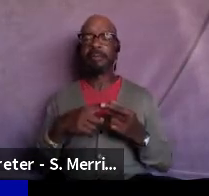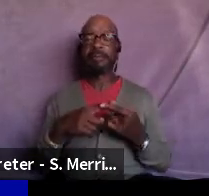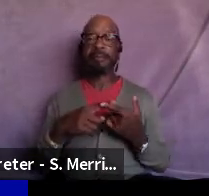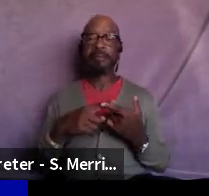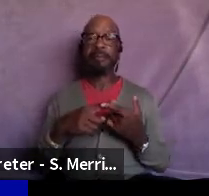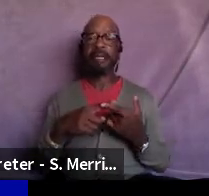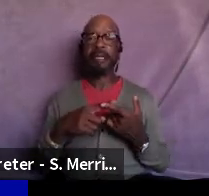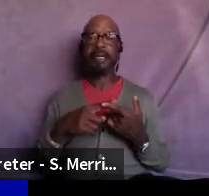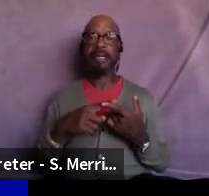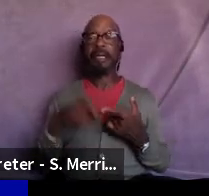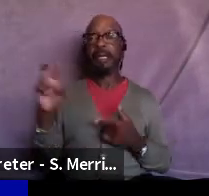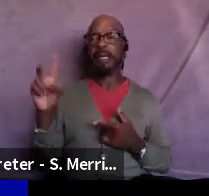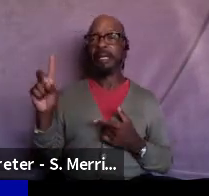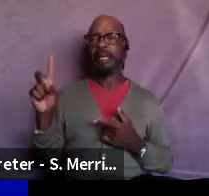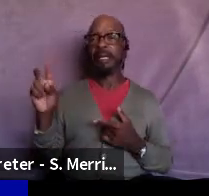drive up